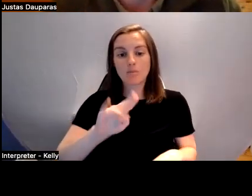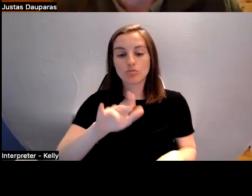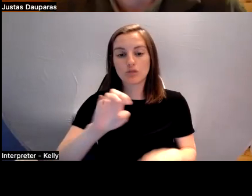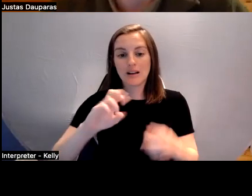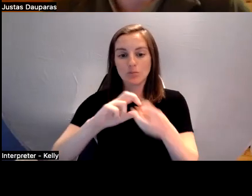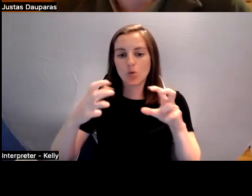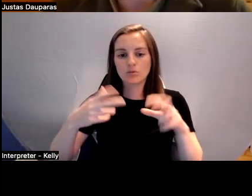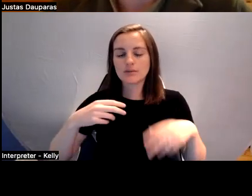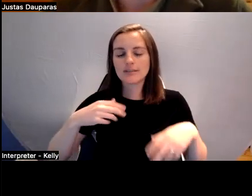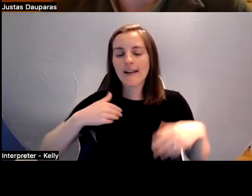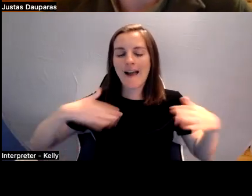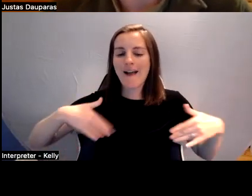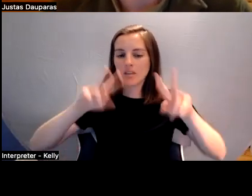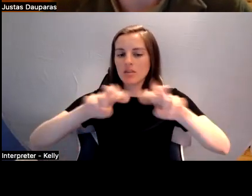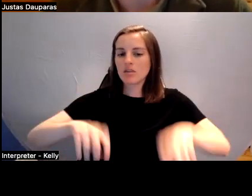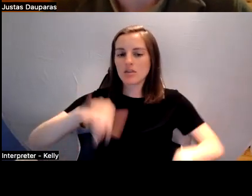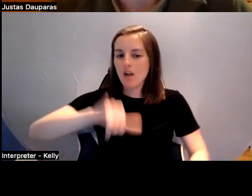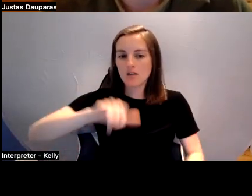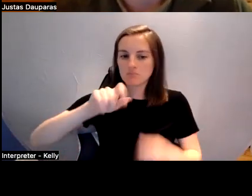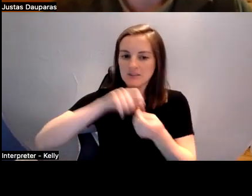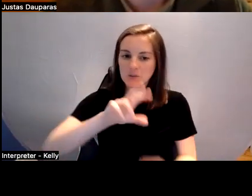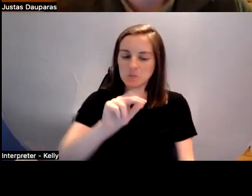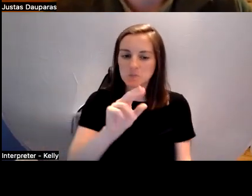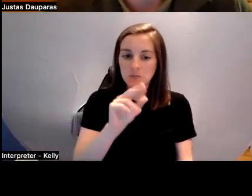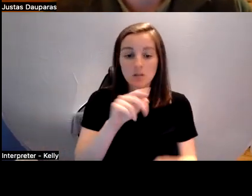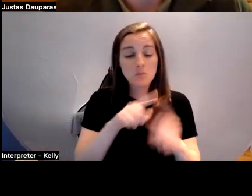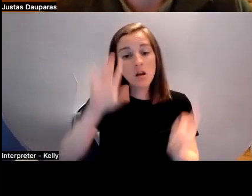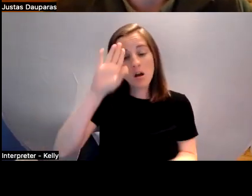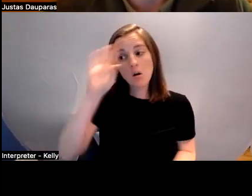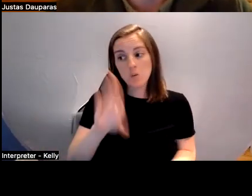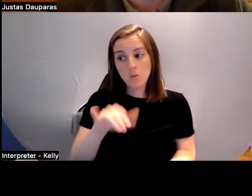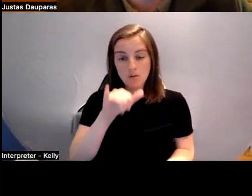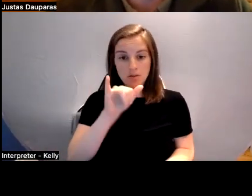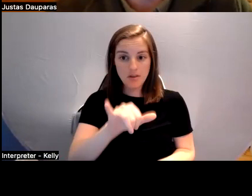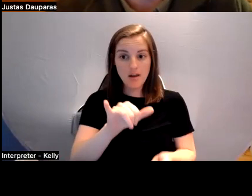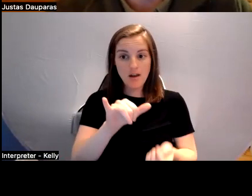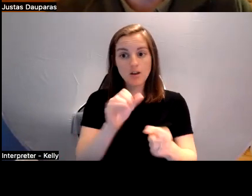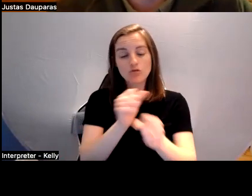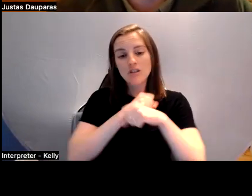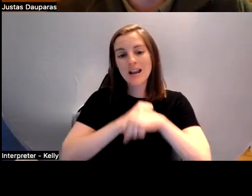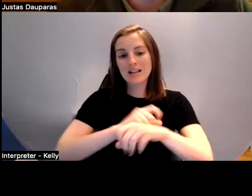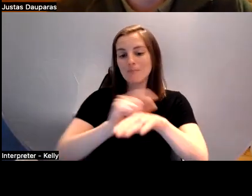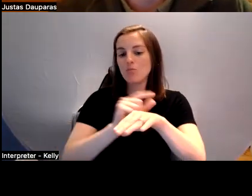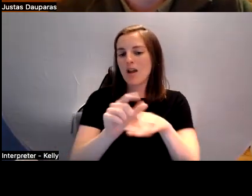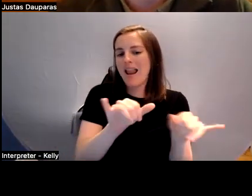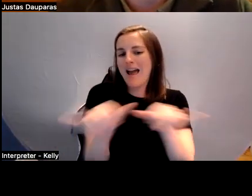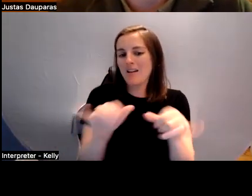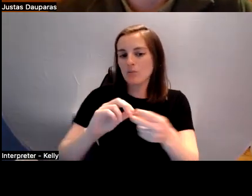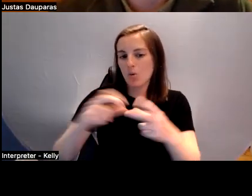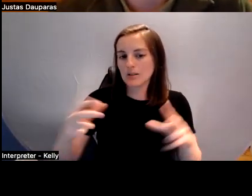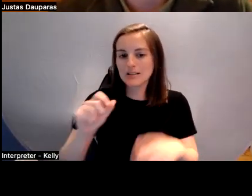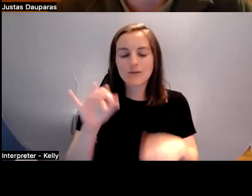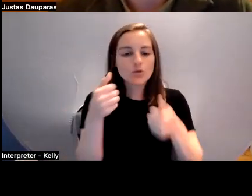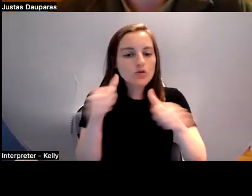exactly at the membrane proteins, but I do know that it does create membrane-like proteins if someone is trying to design something that is long